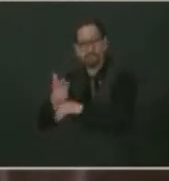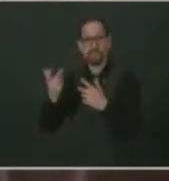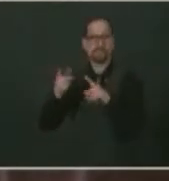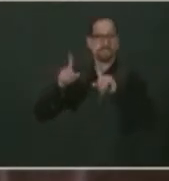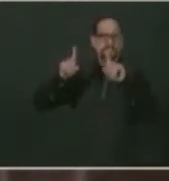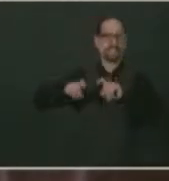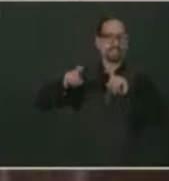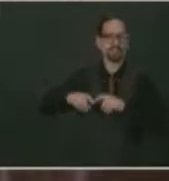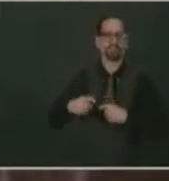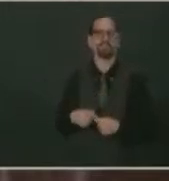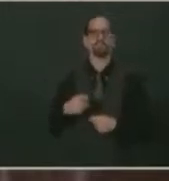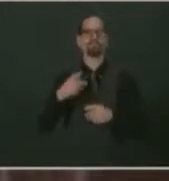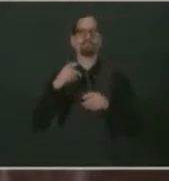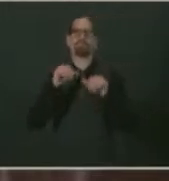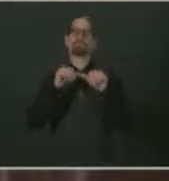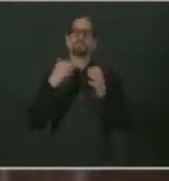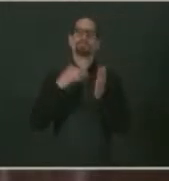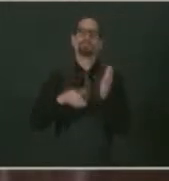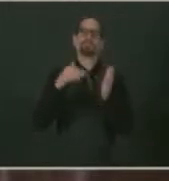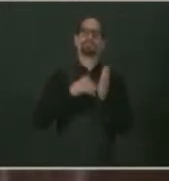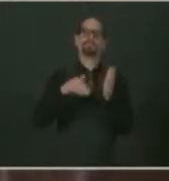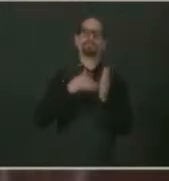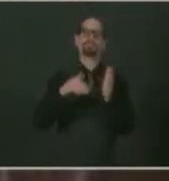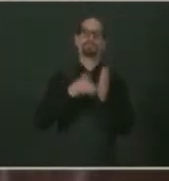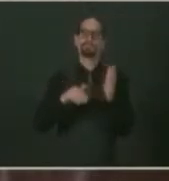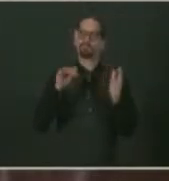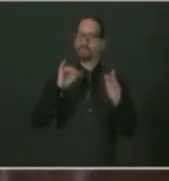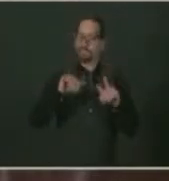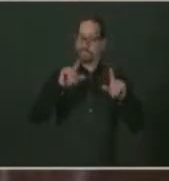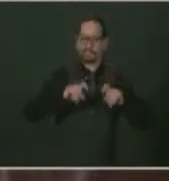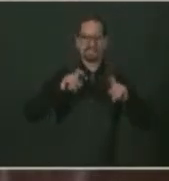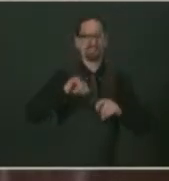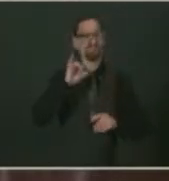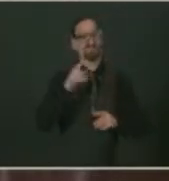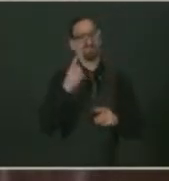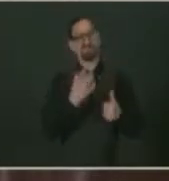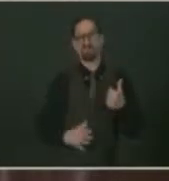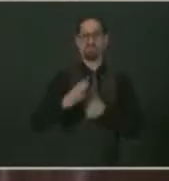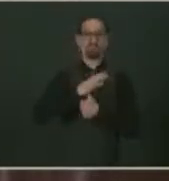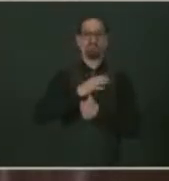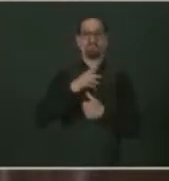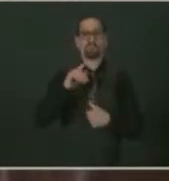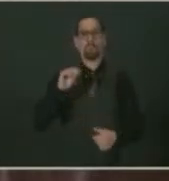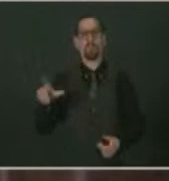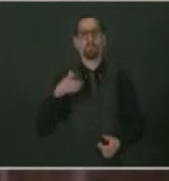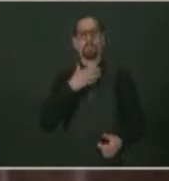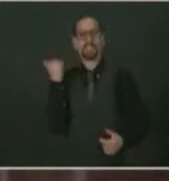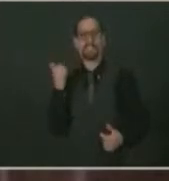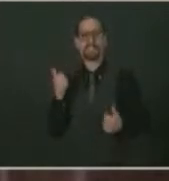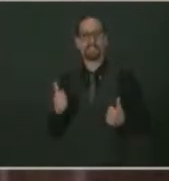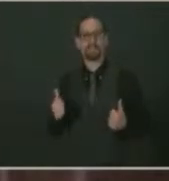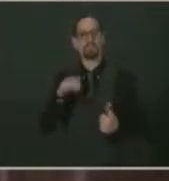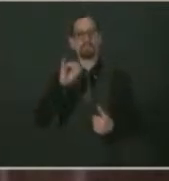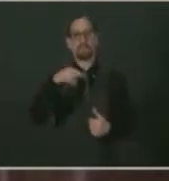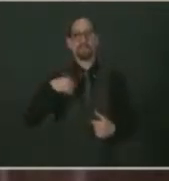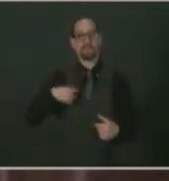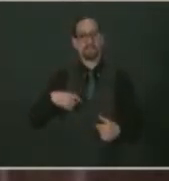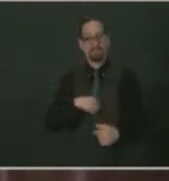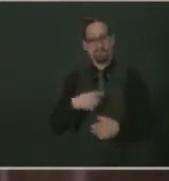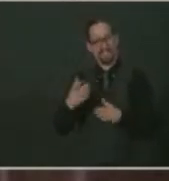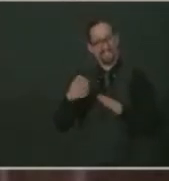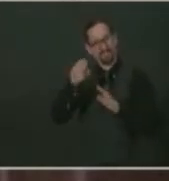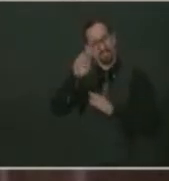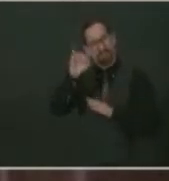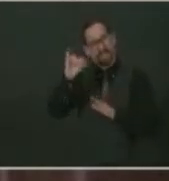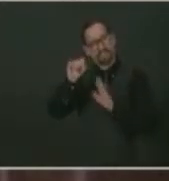a powerful tool that everyone in Rhode Island has access to. We lead the nation in doing this. We want everyone to